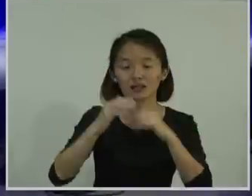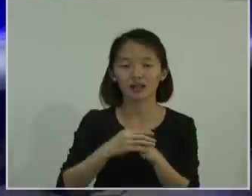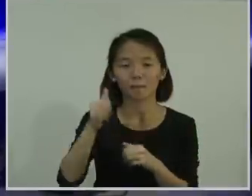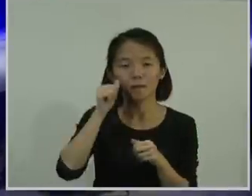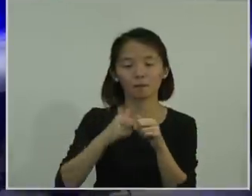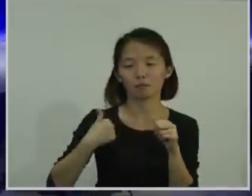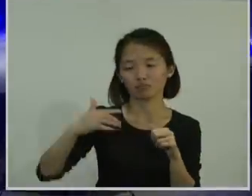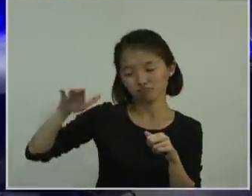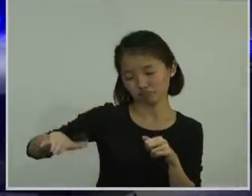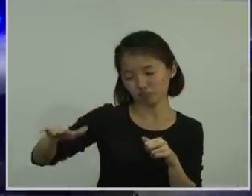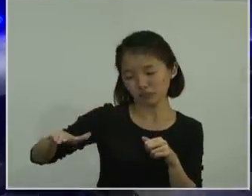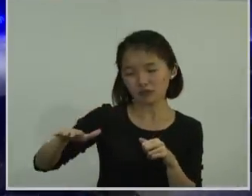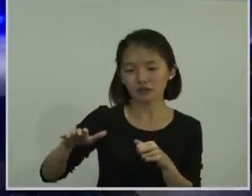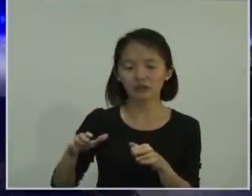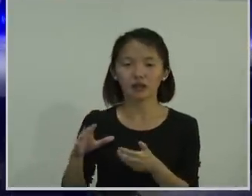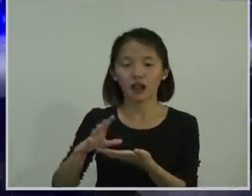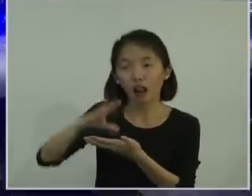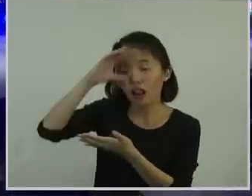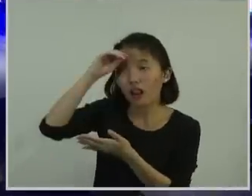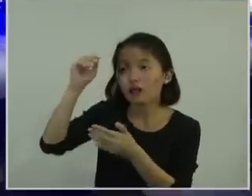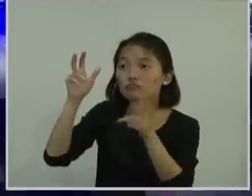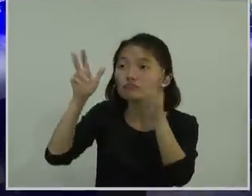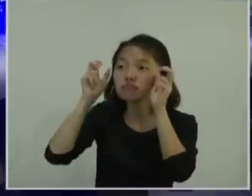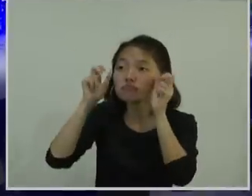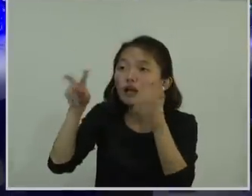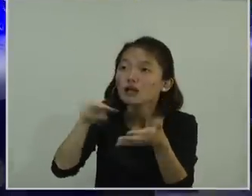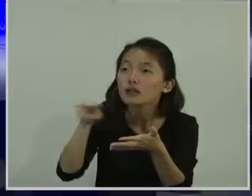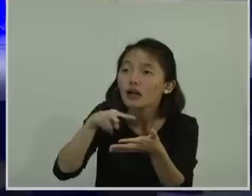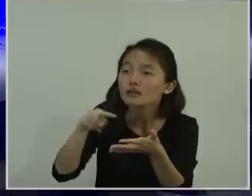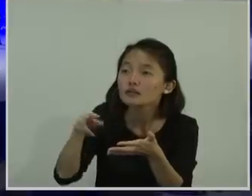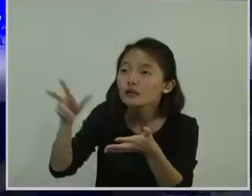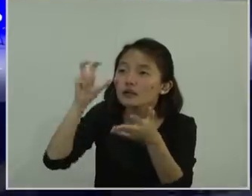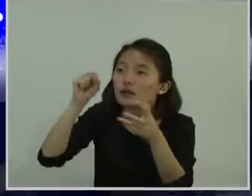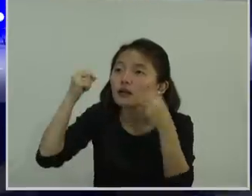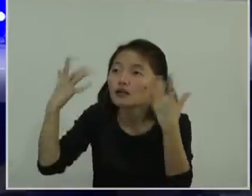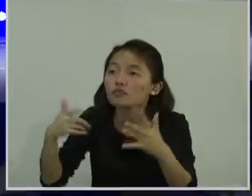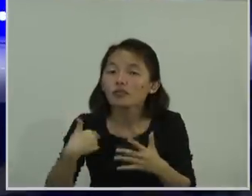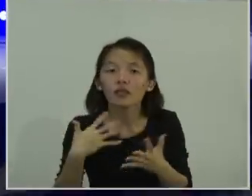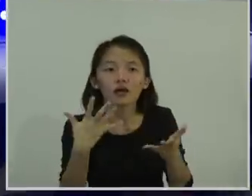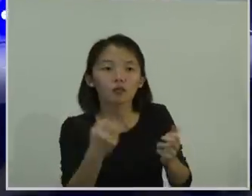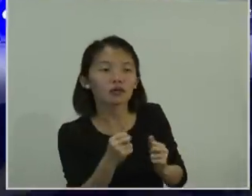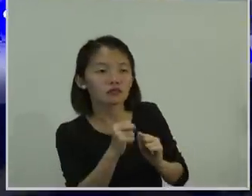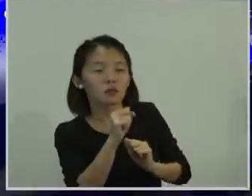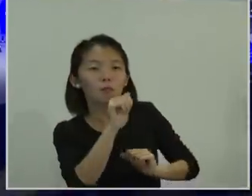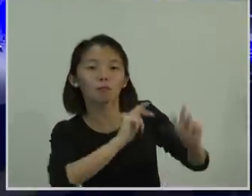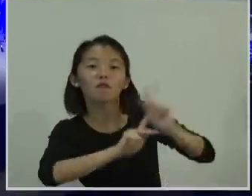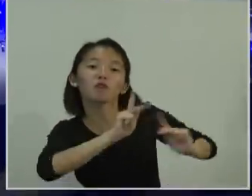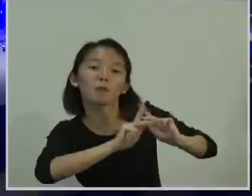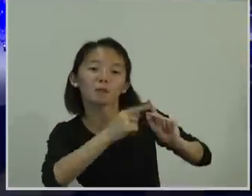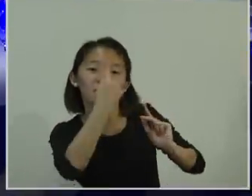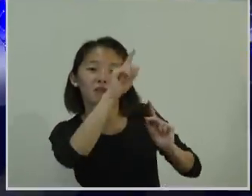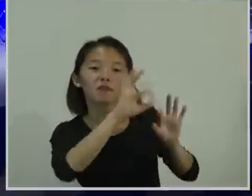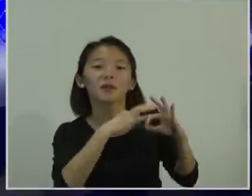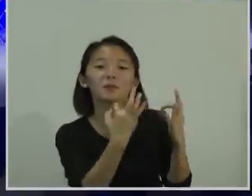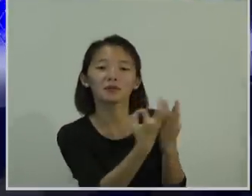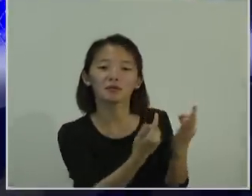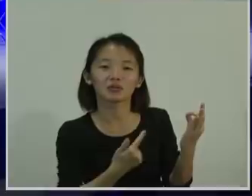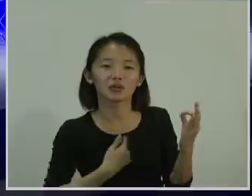show, and I was very eager to show it off to my family members. And I did. I showed them